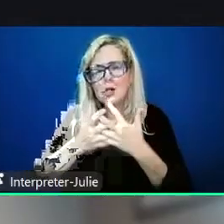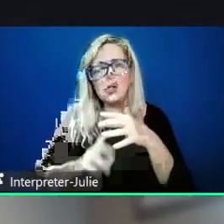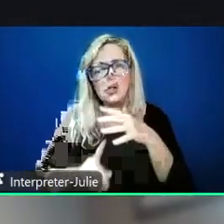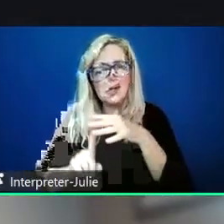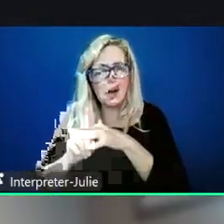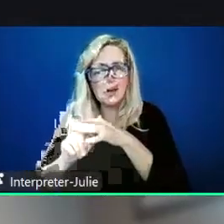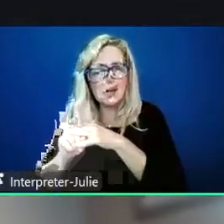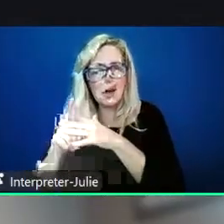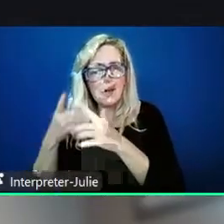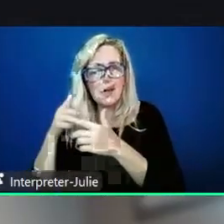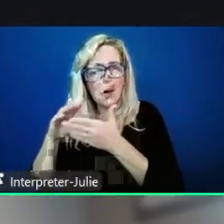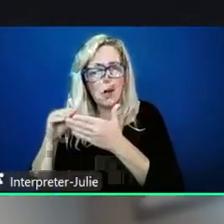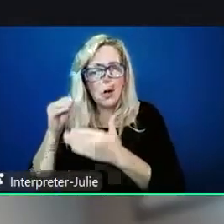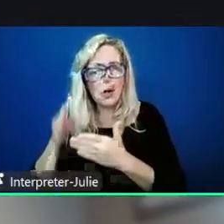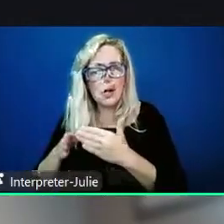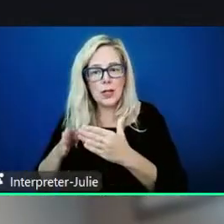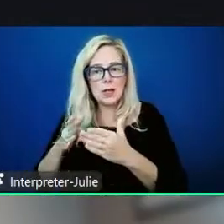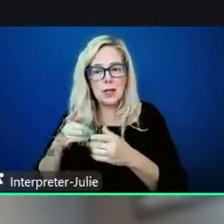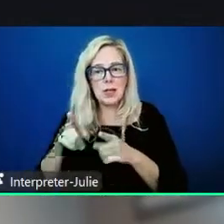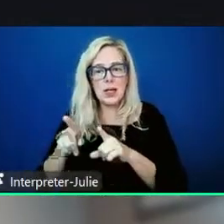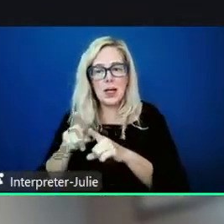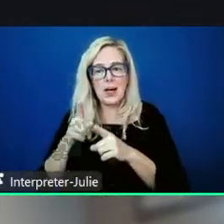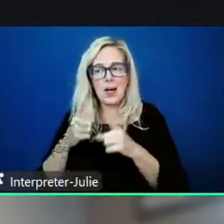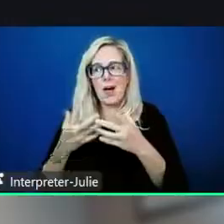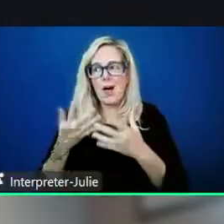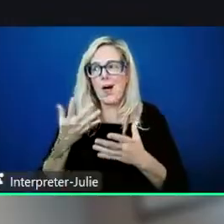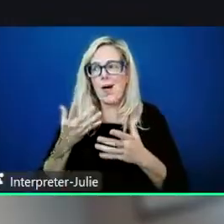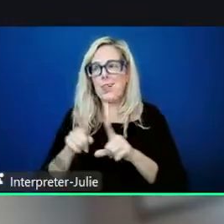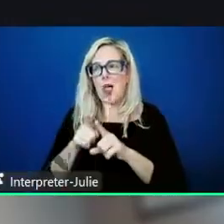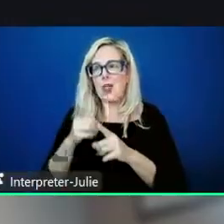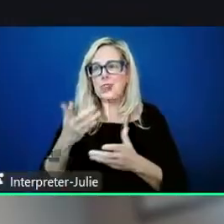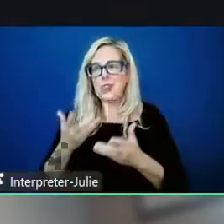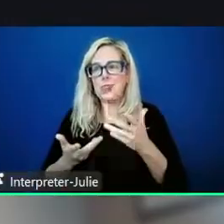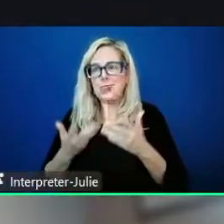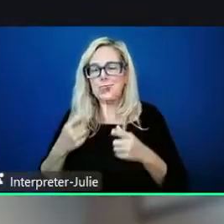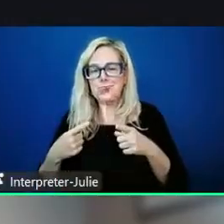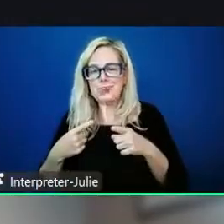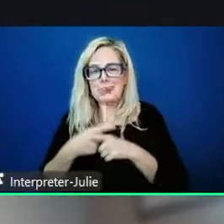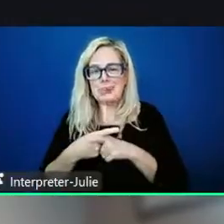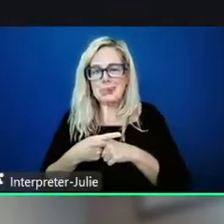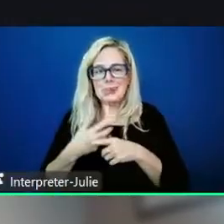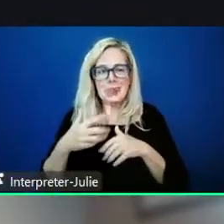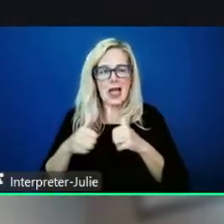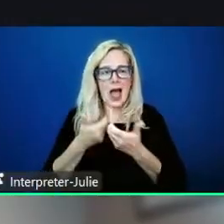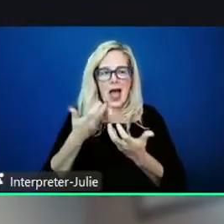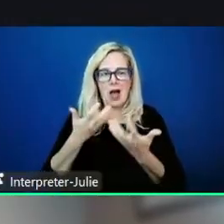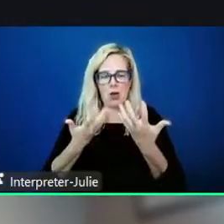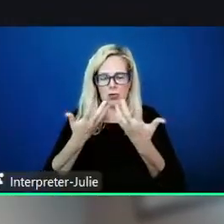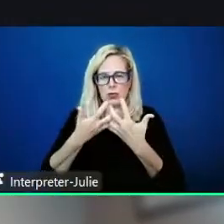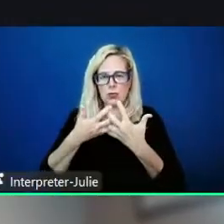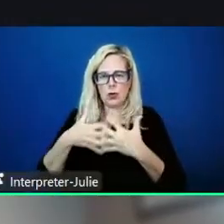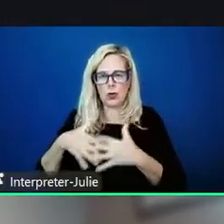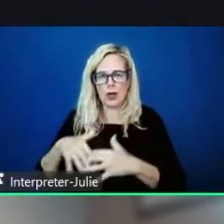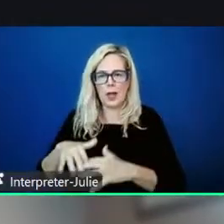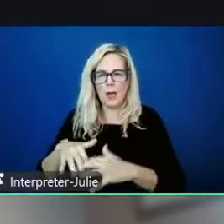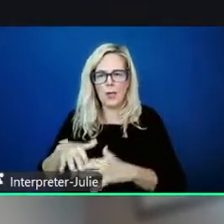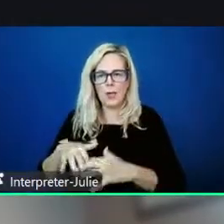also somewhat counterintuitive for people who aren't familiar with accommodations or how to make it work out as an